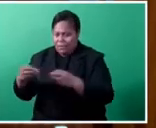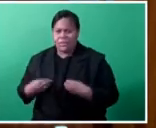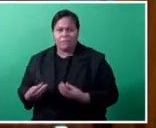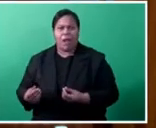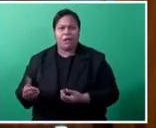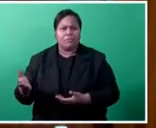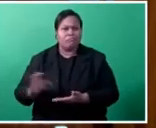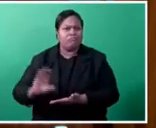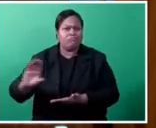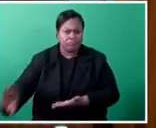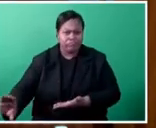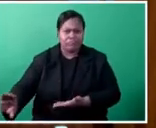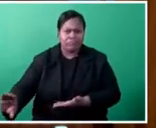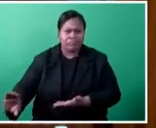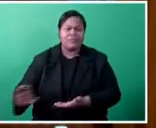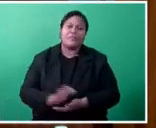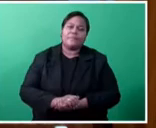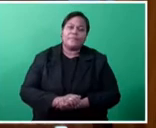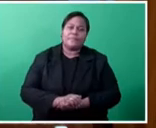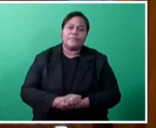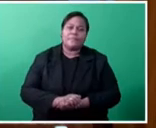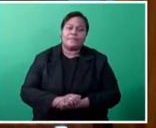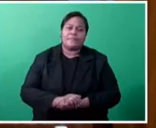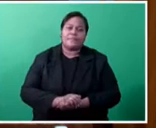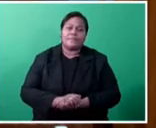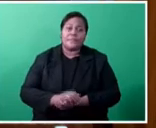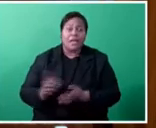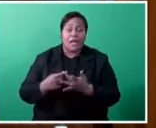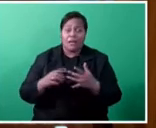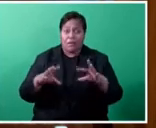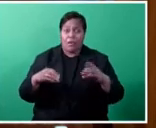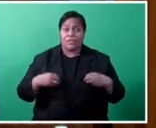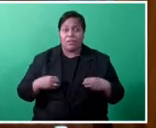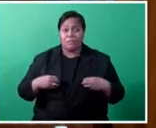$393,950.71 for its 123 members. Vatukola Gold Mines Limited has received